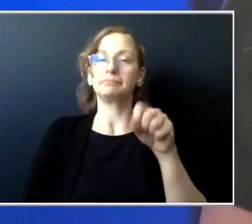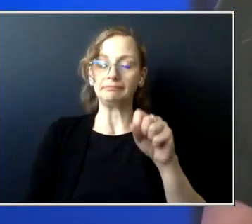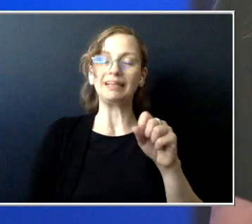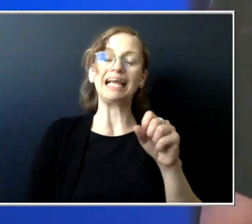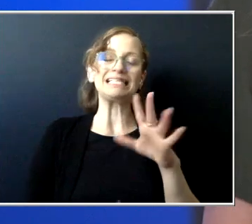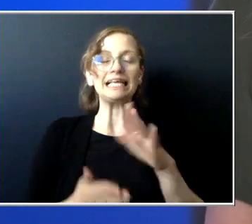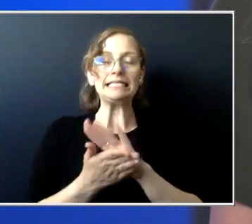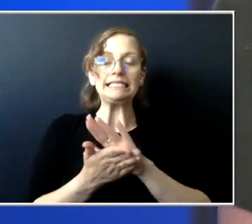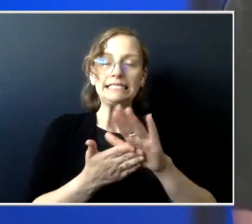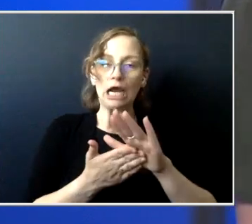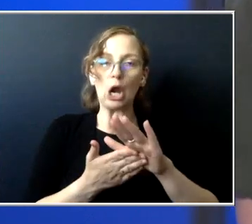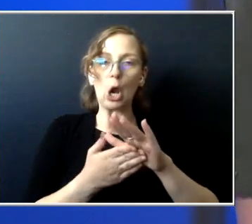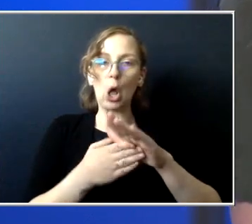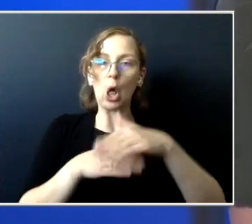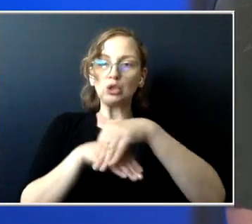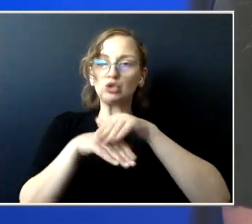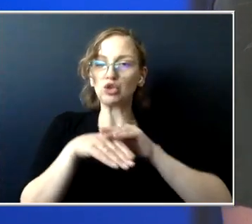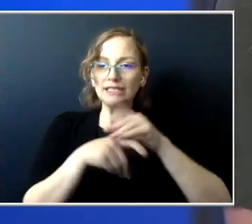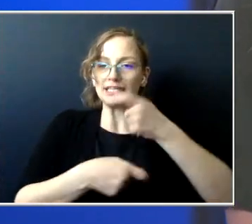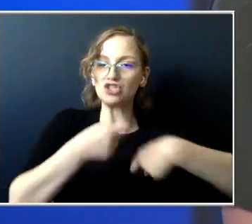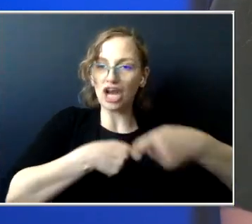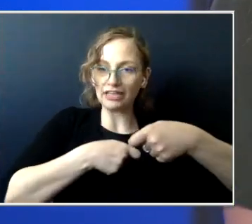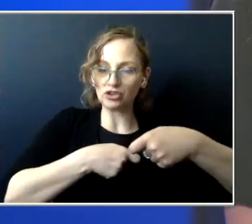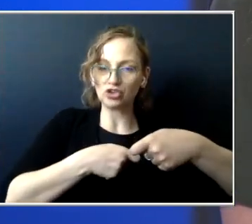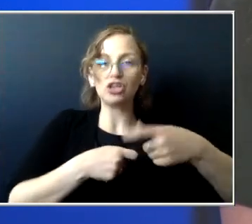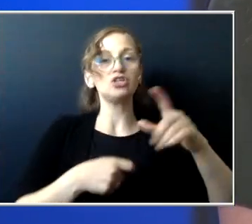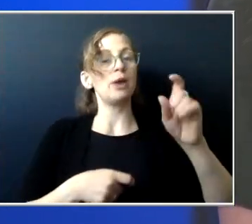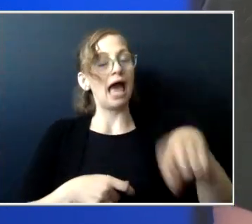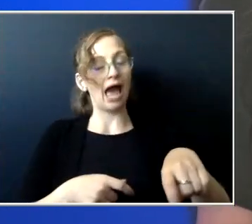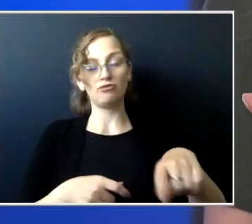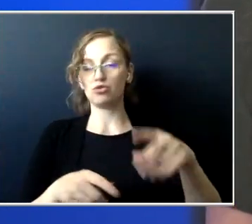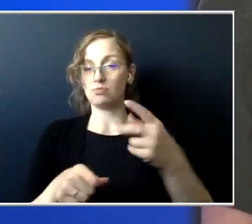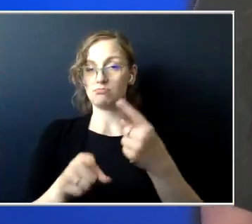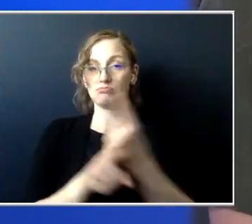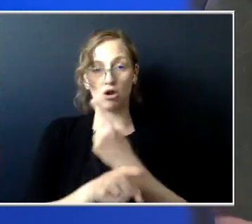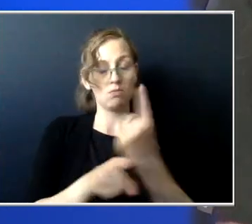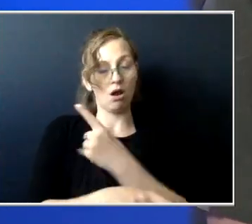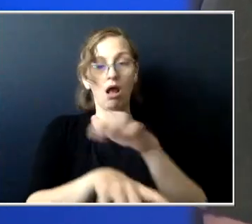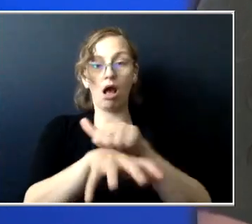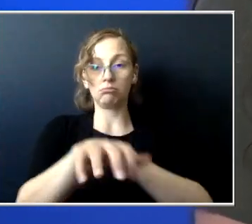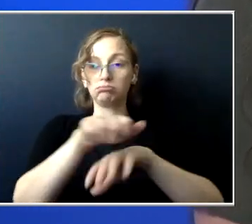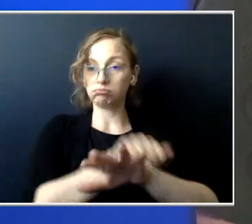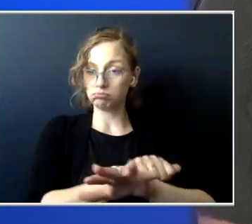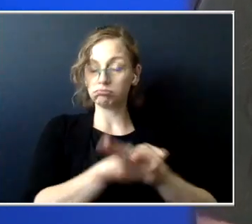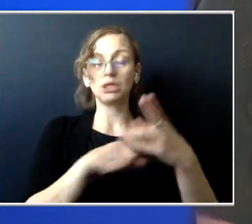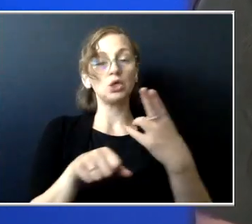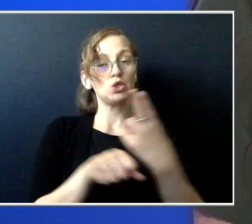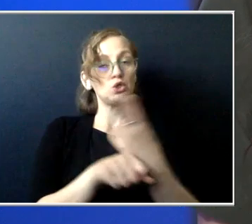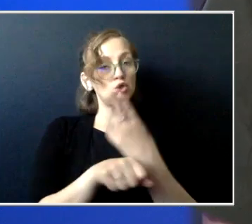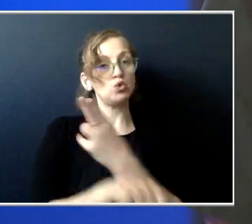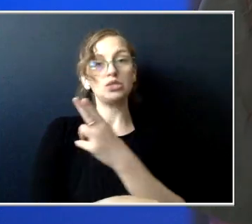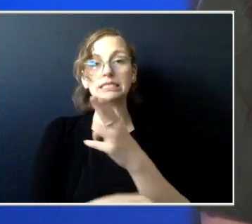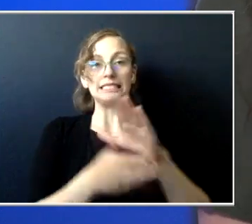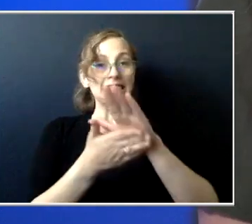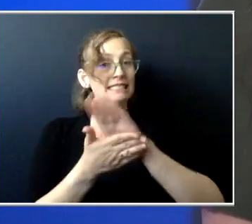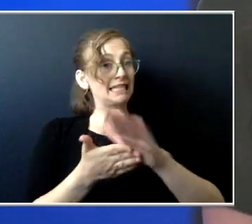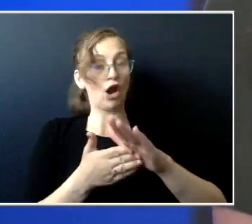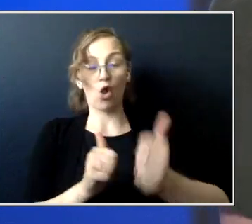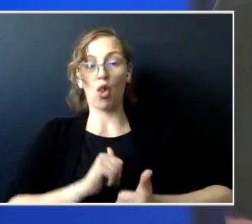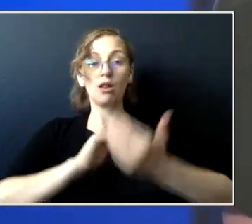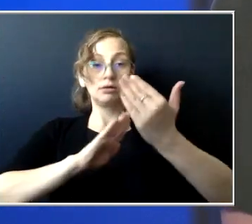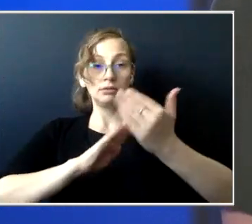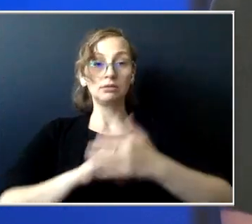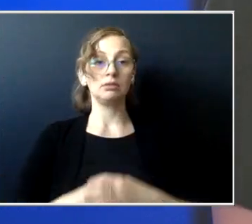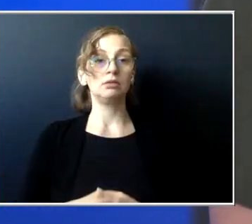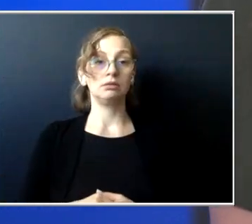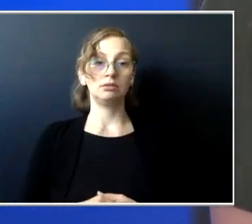you have to really make sure you're putting your gloves on properly and maintaining sterile technique. And we go over that. I'm sure